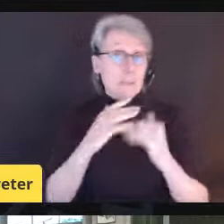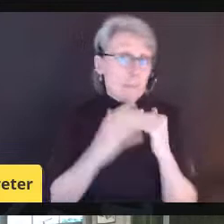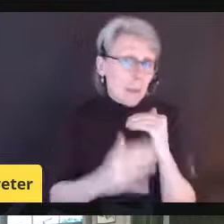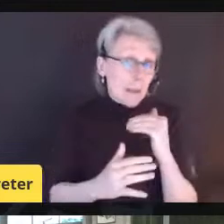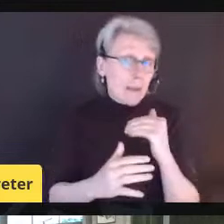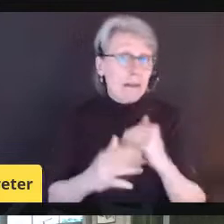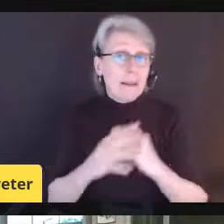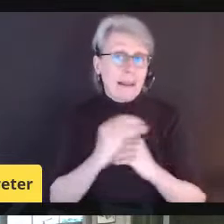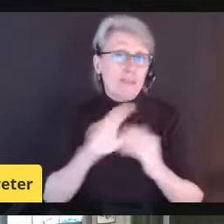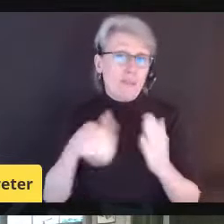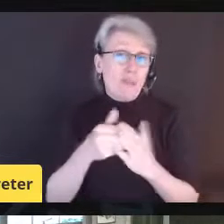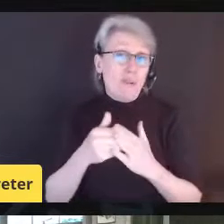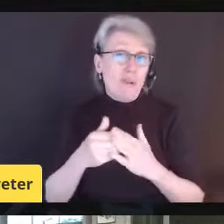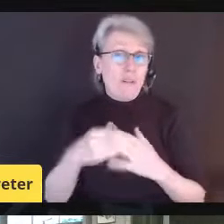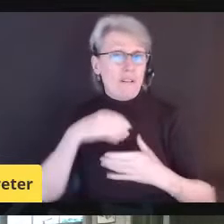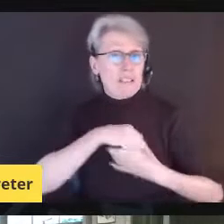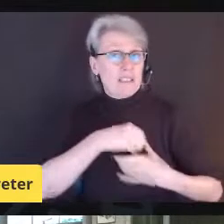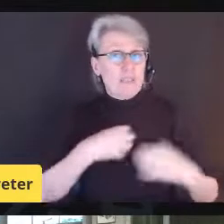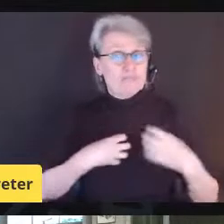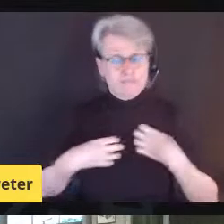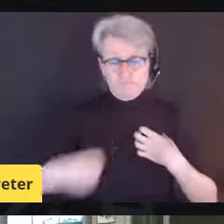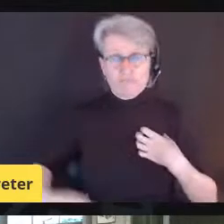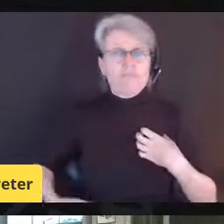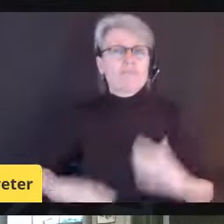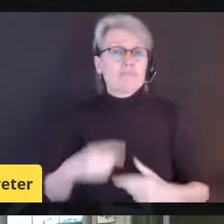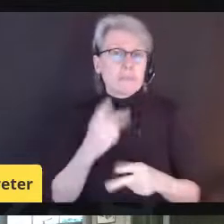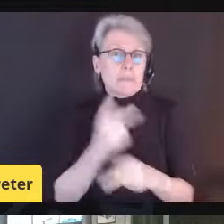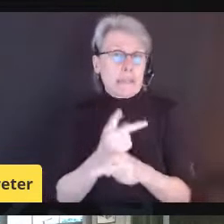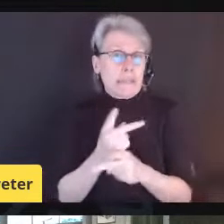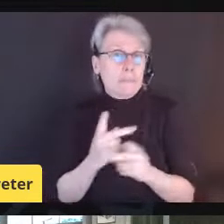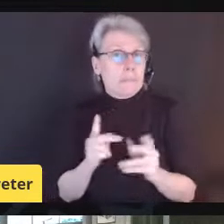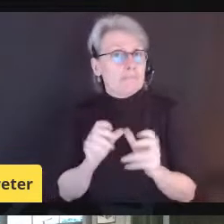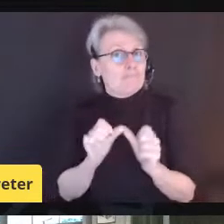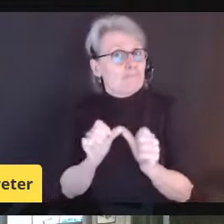course, all the organs that are in one's body.